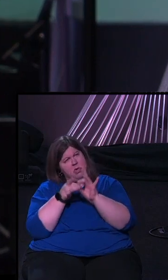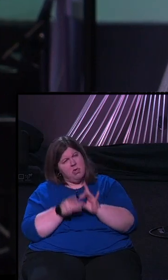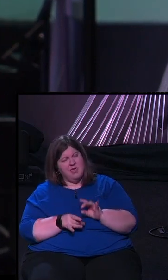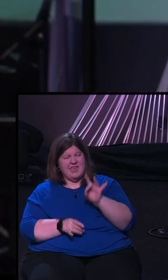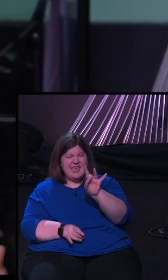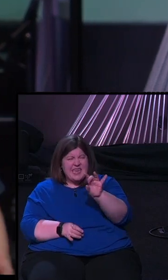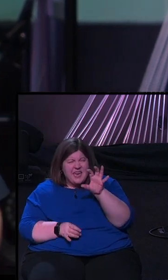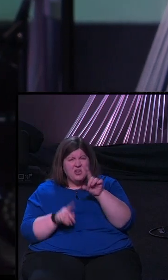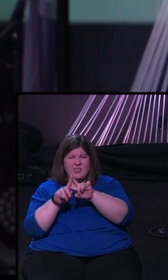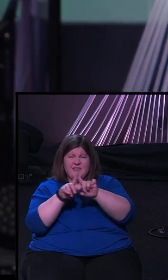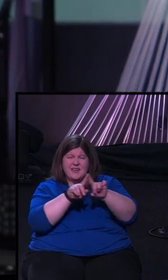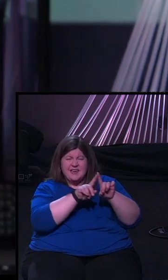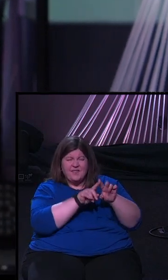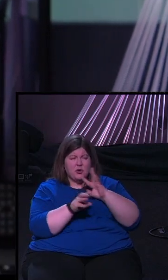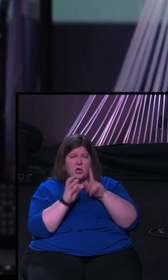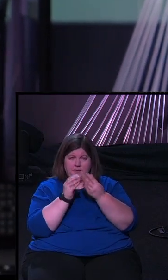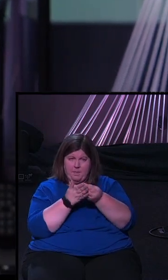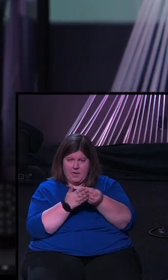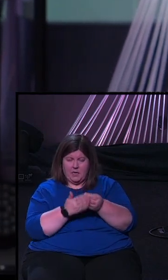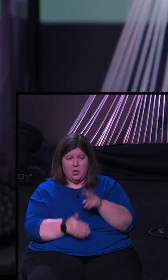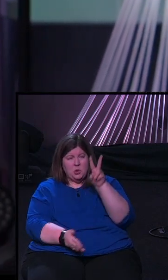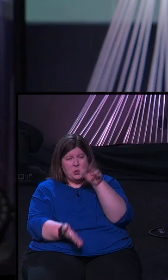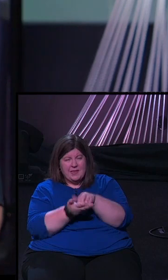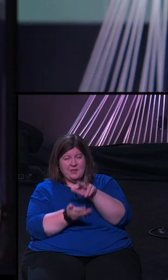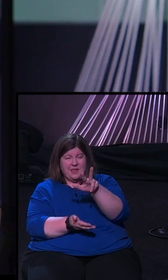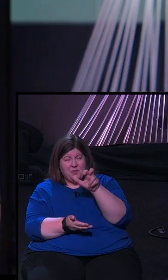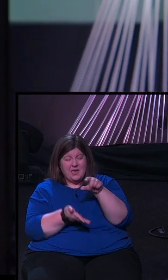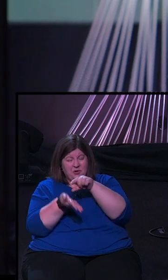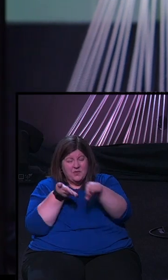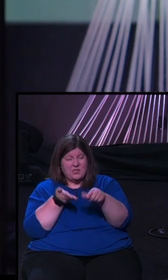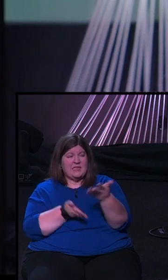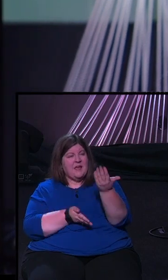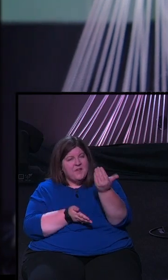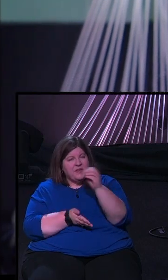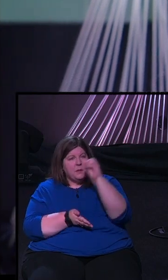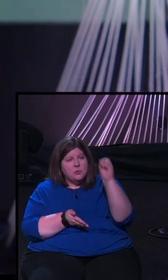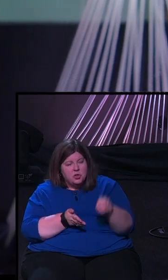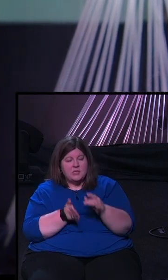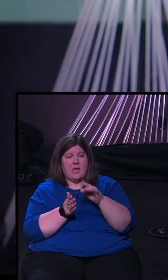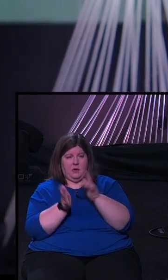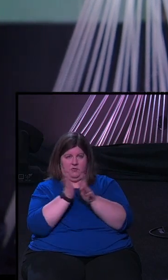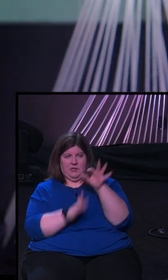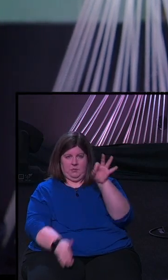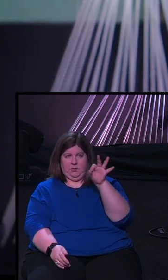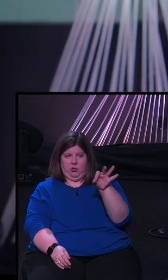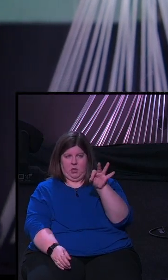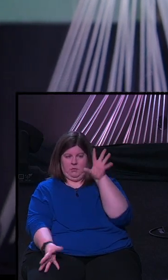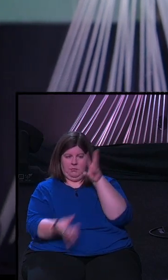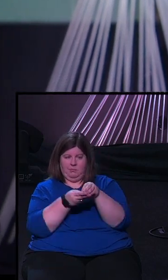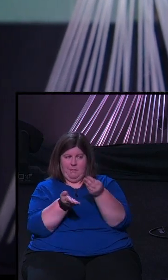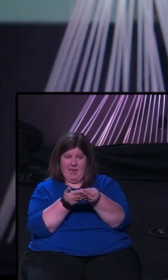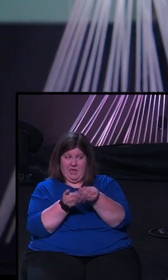800 references all throughout the Bible, 2,300 verses, 15% of Jesus' preaching is on